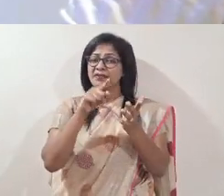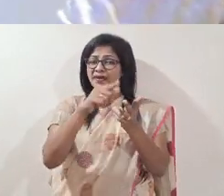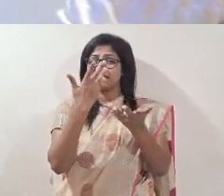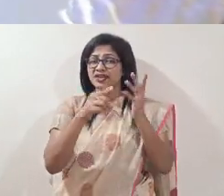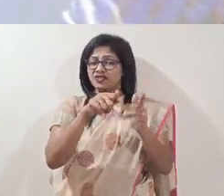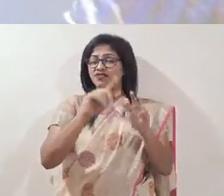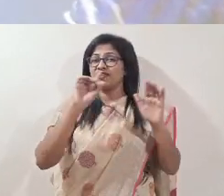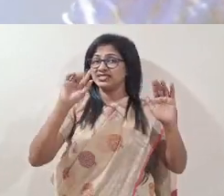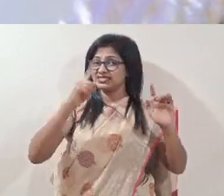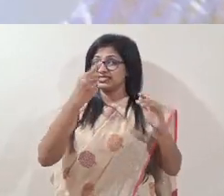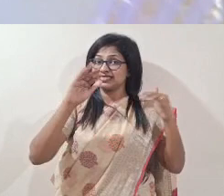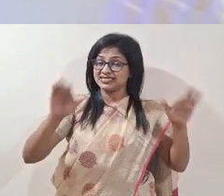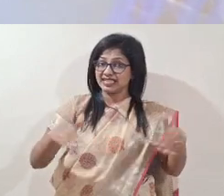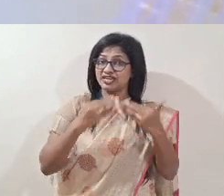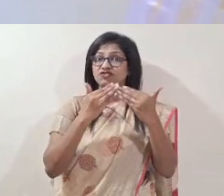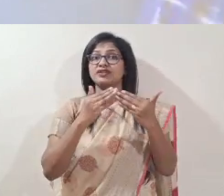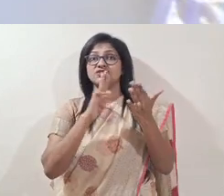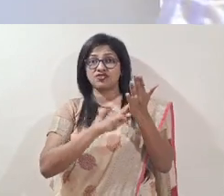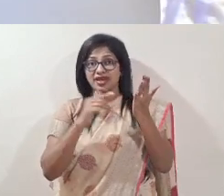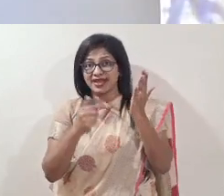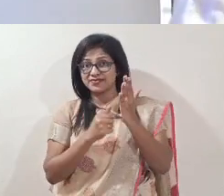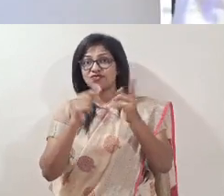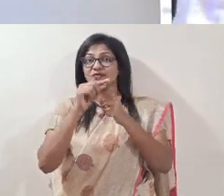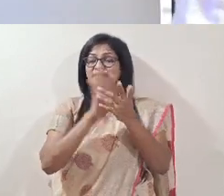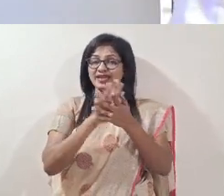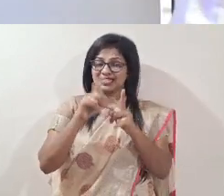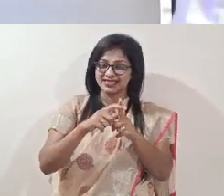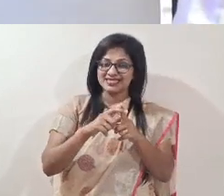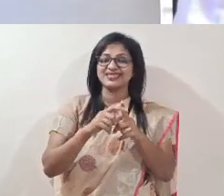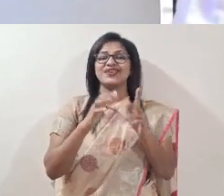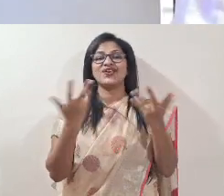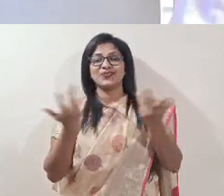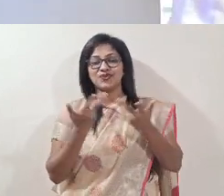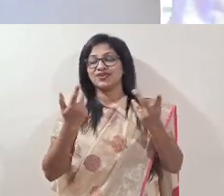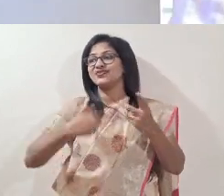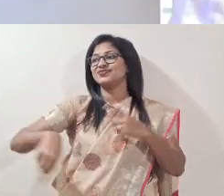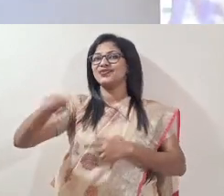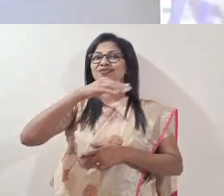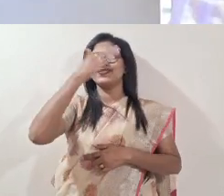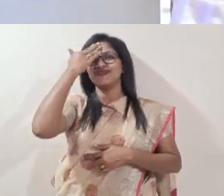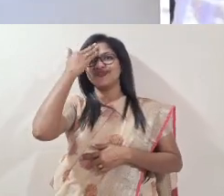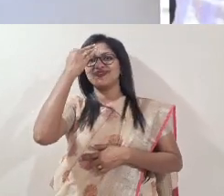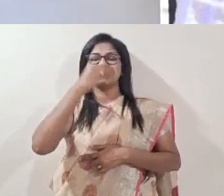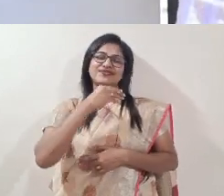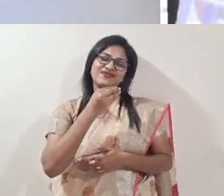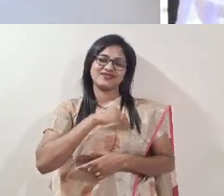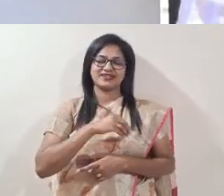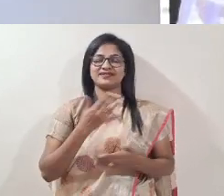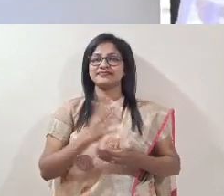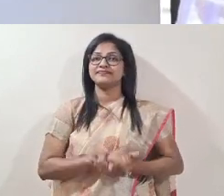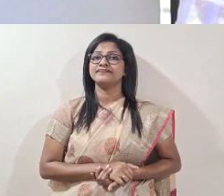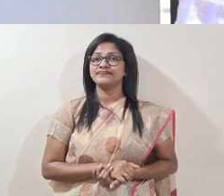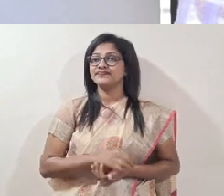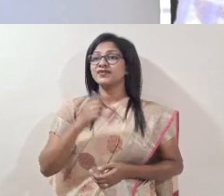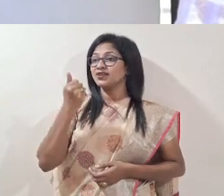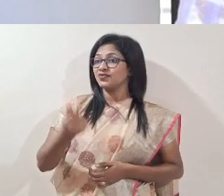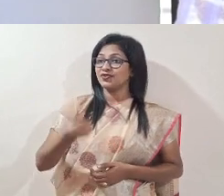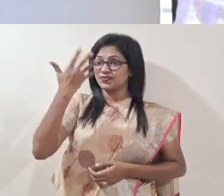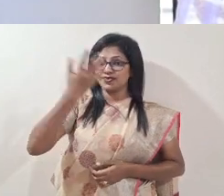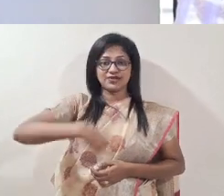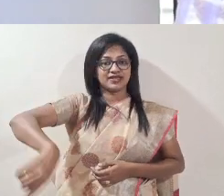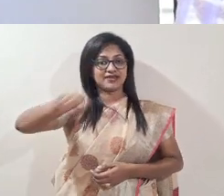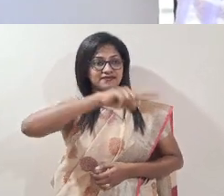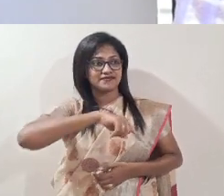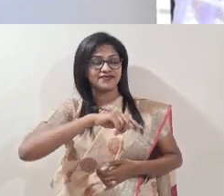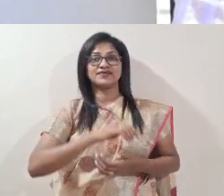kindly introduce yourself, your masters or PhD students, so that all people are benefited? So, good